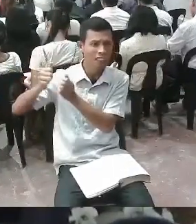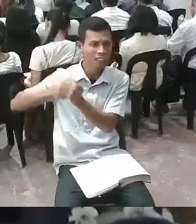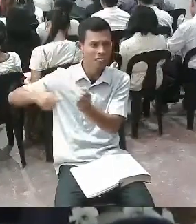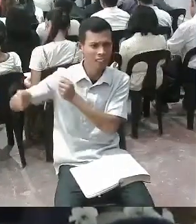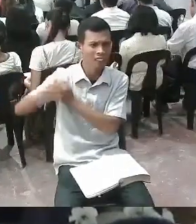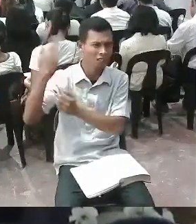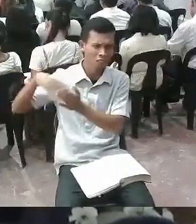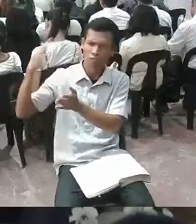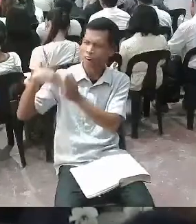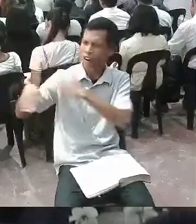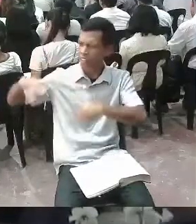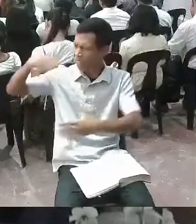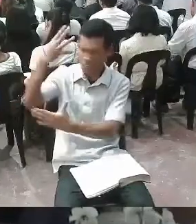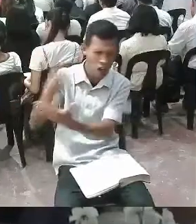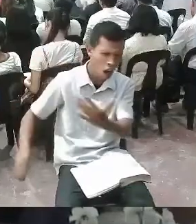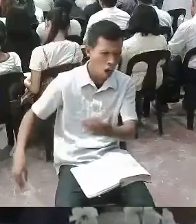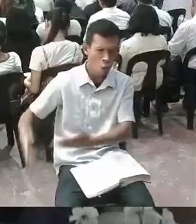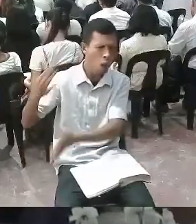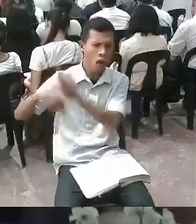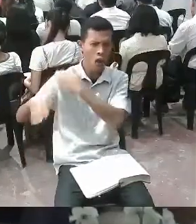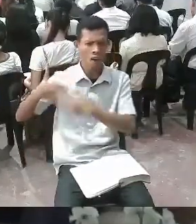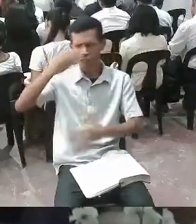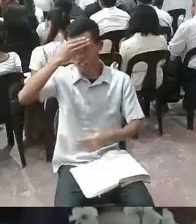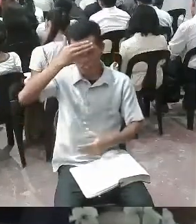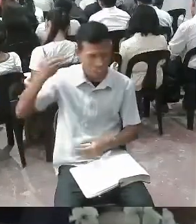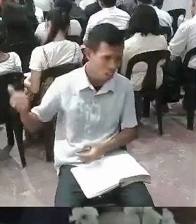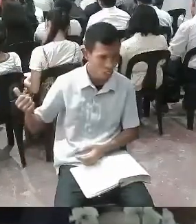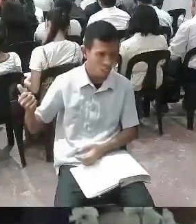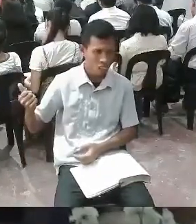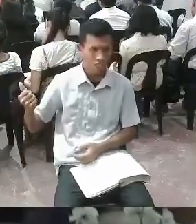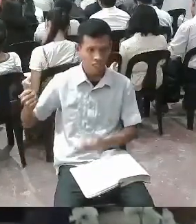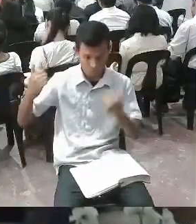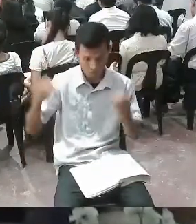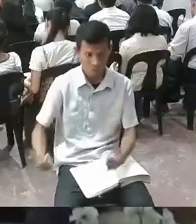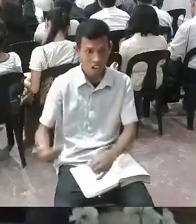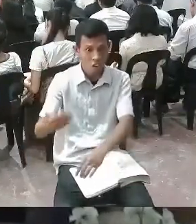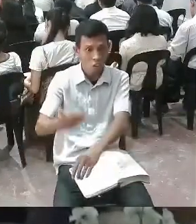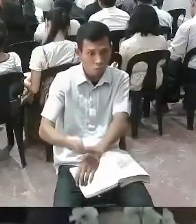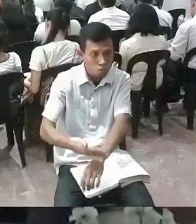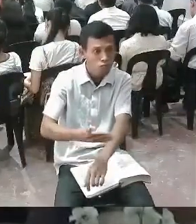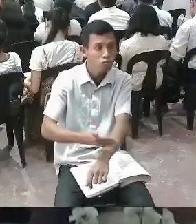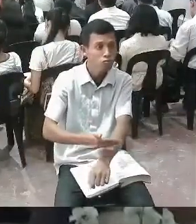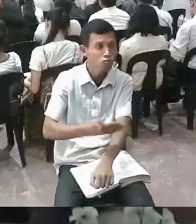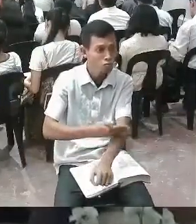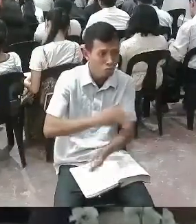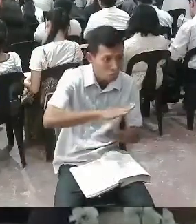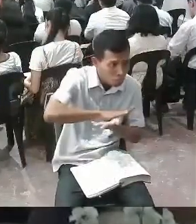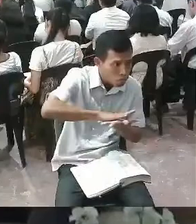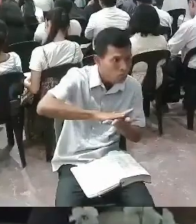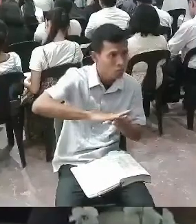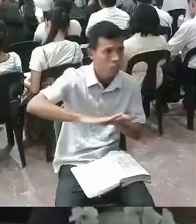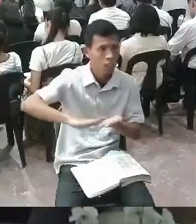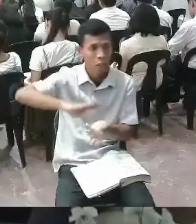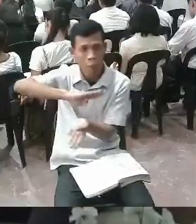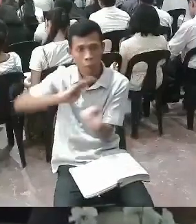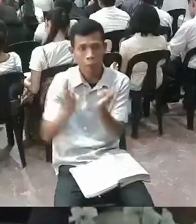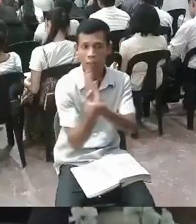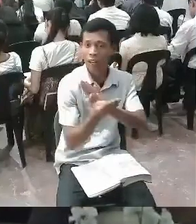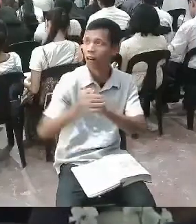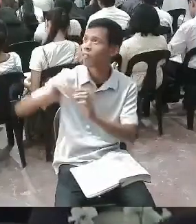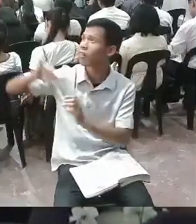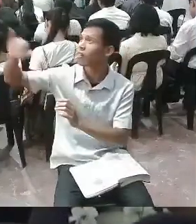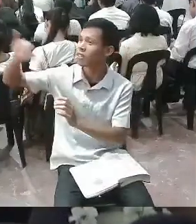it. It's gone. We're in the process of sanctification, becoming like